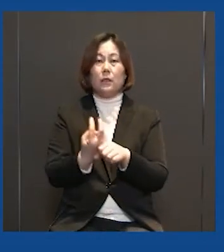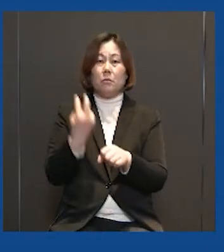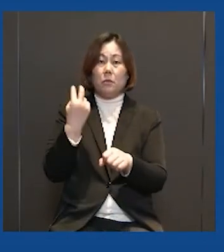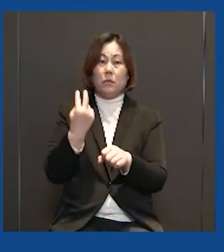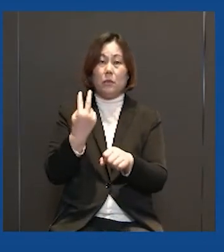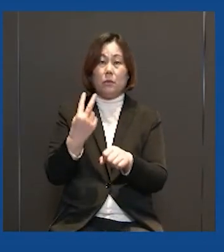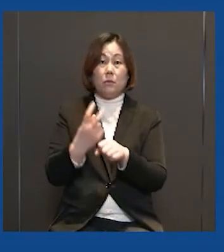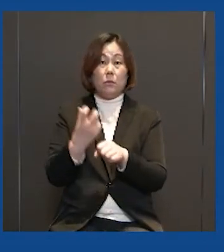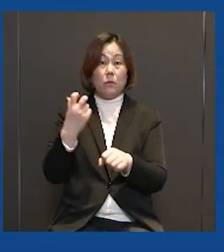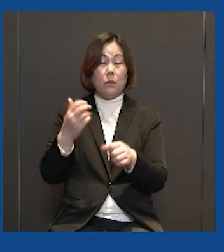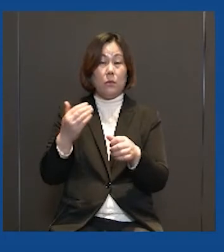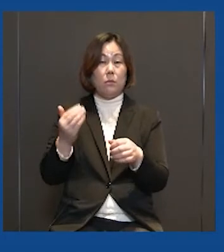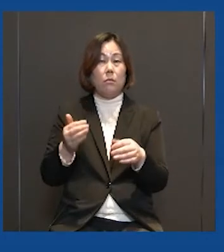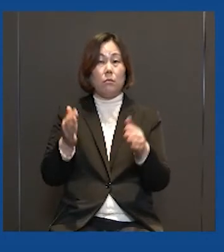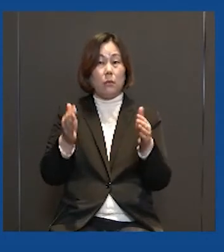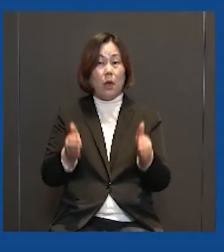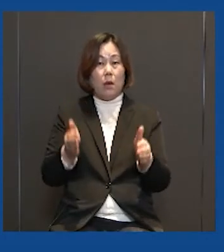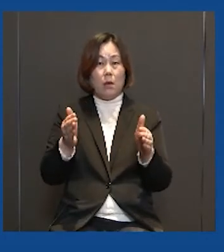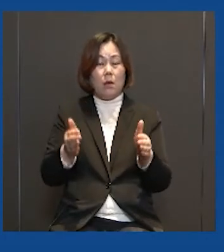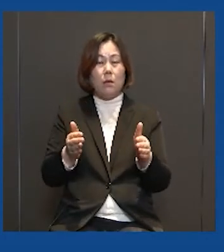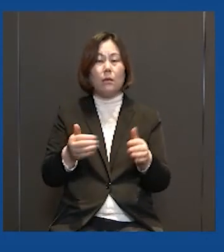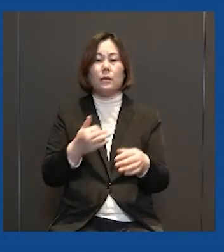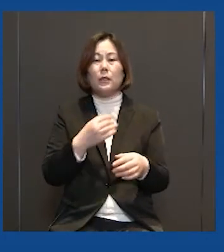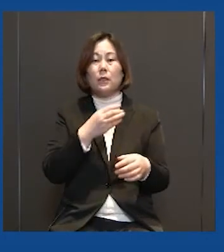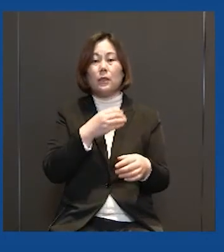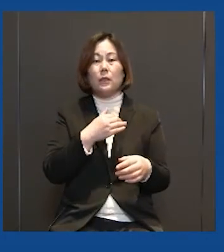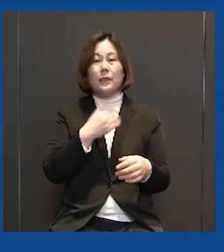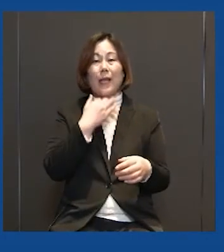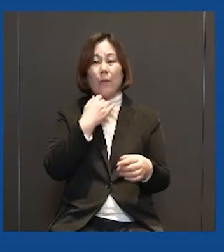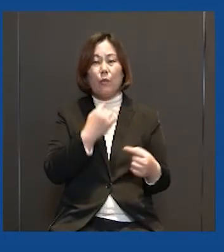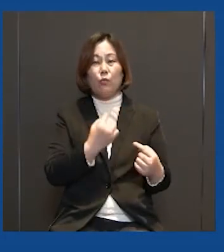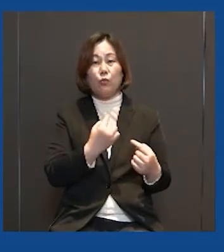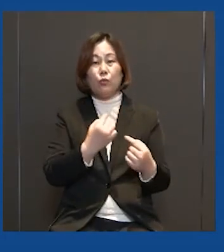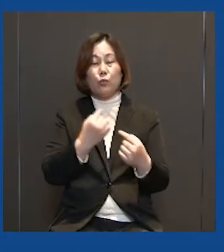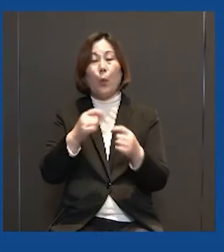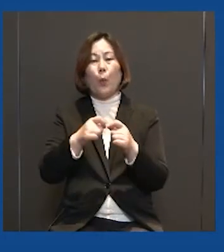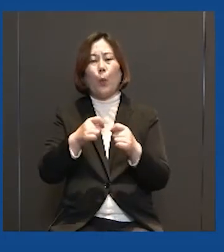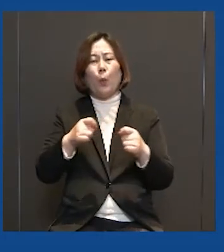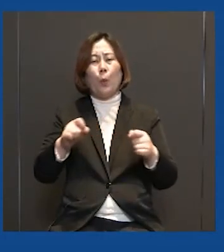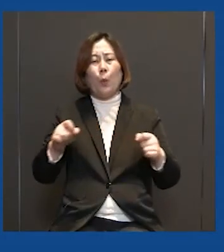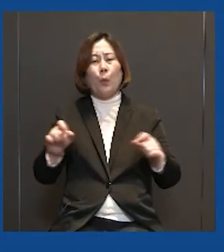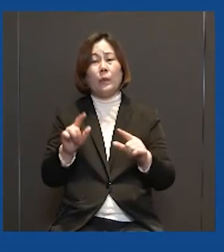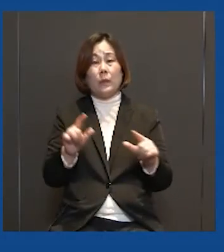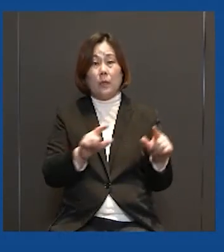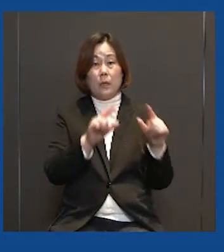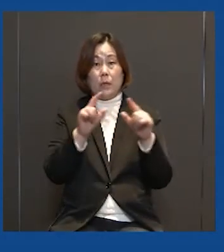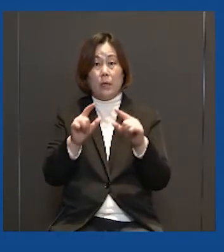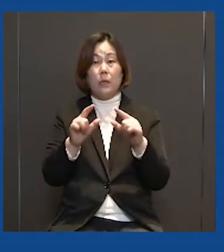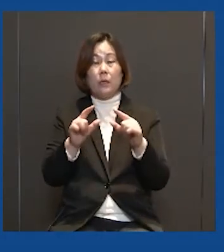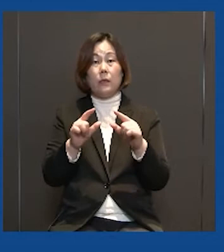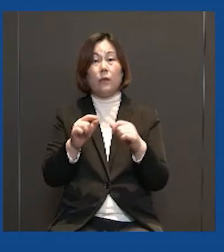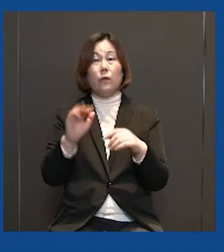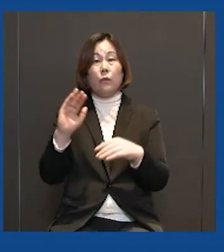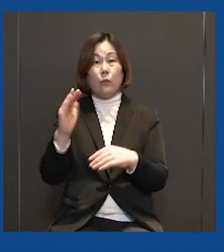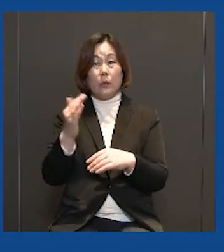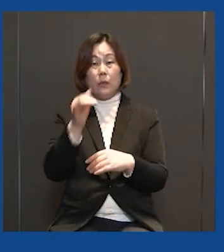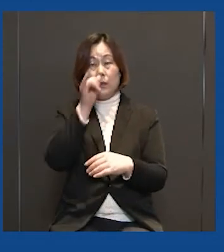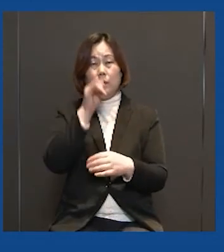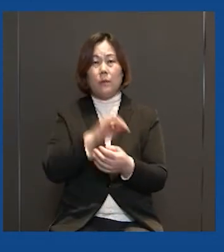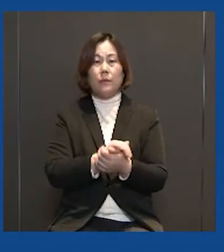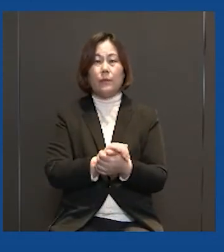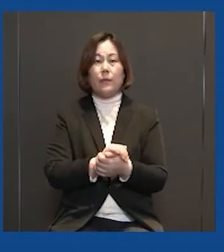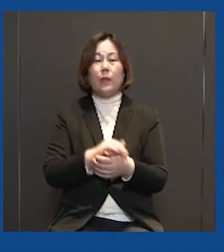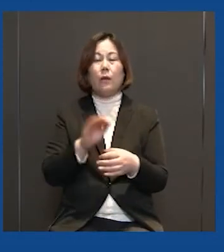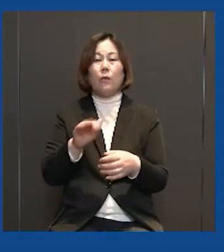also bringing the need to rethink how old age is seen. However, the